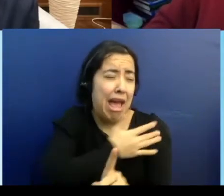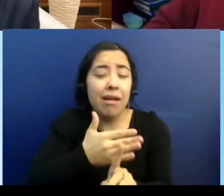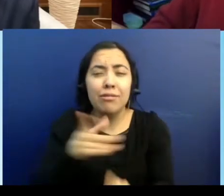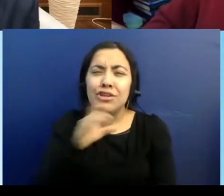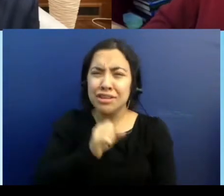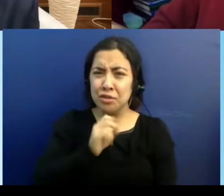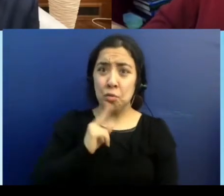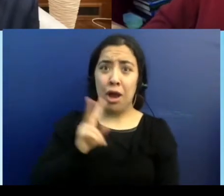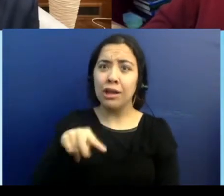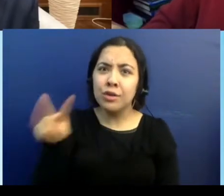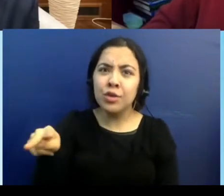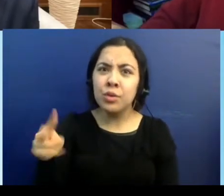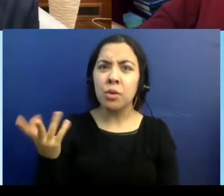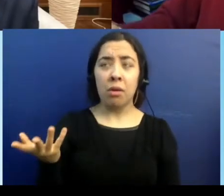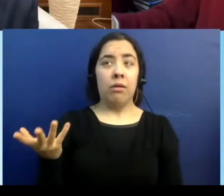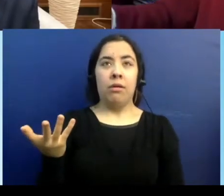old.